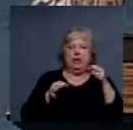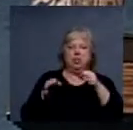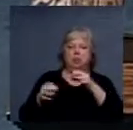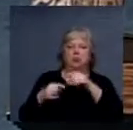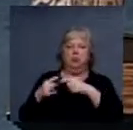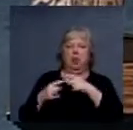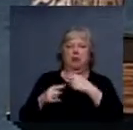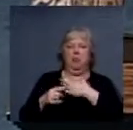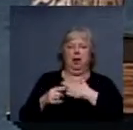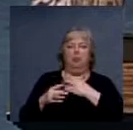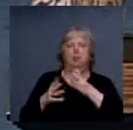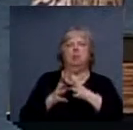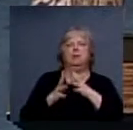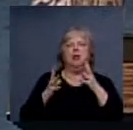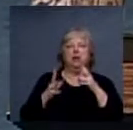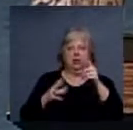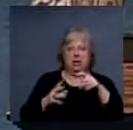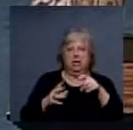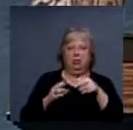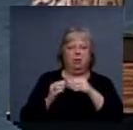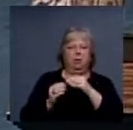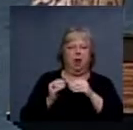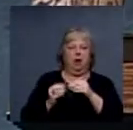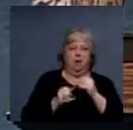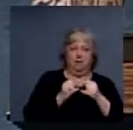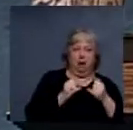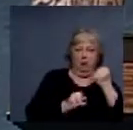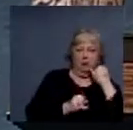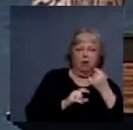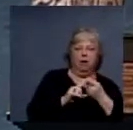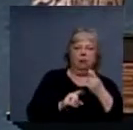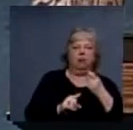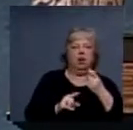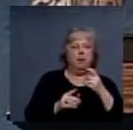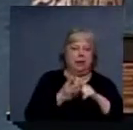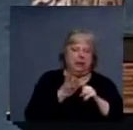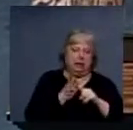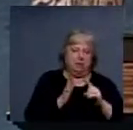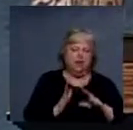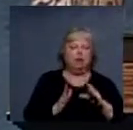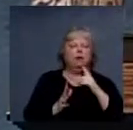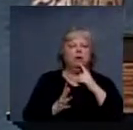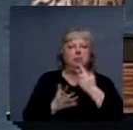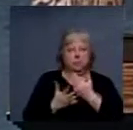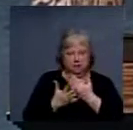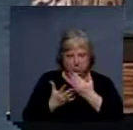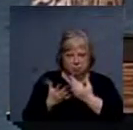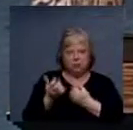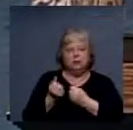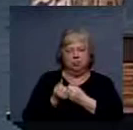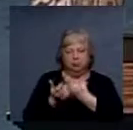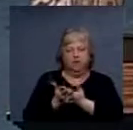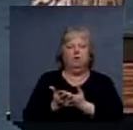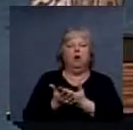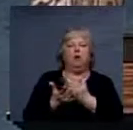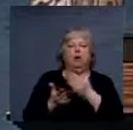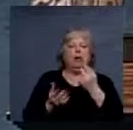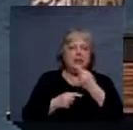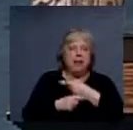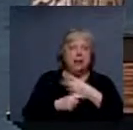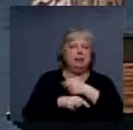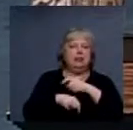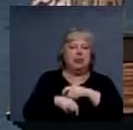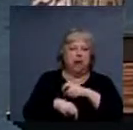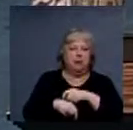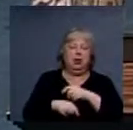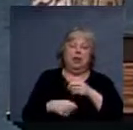repairs. The final call came from Housing Inspector Ricky Evans, confirming dates and times to begin the work. Although